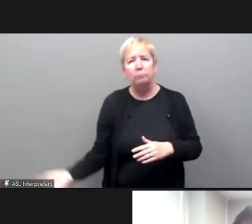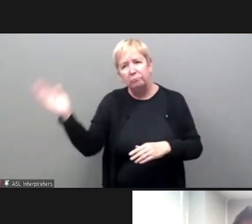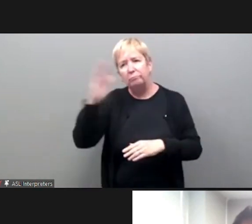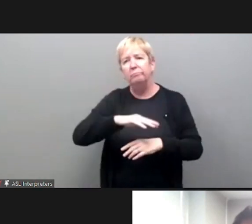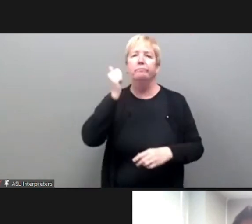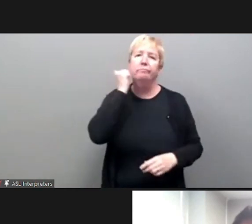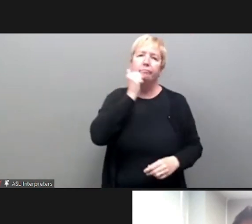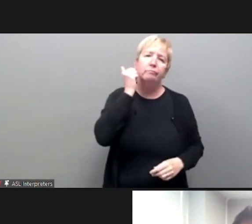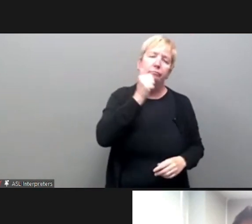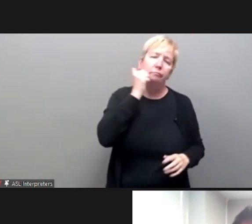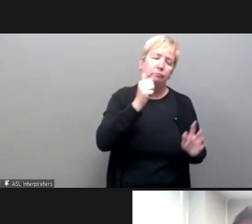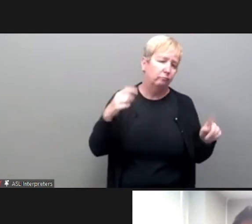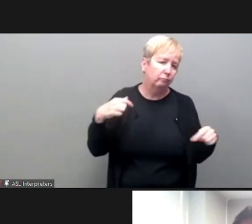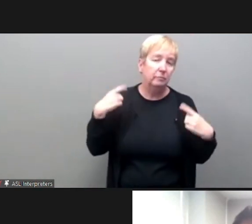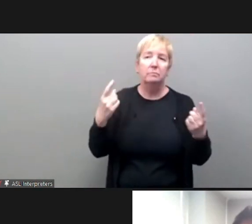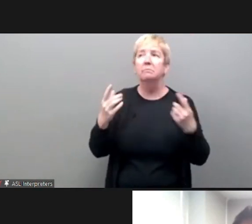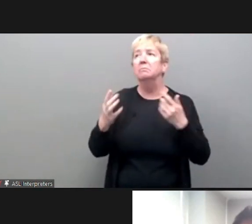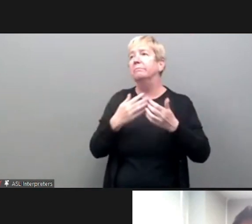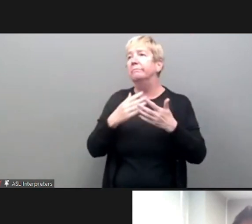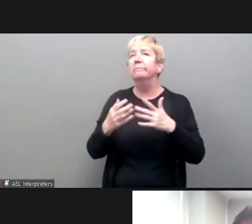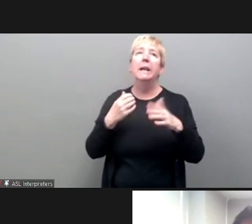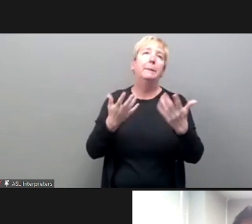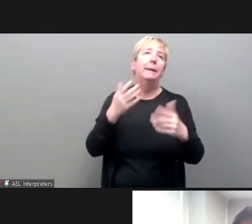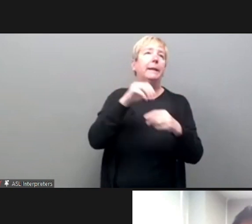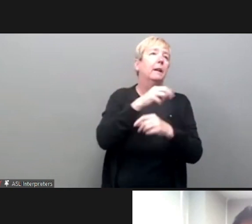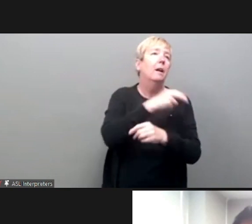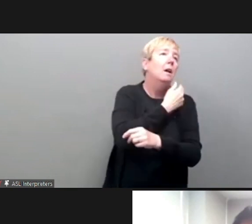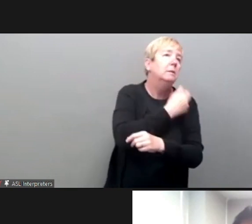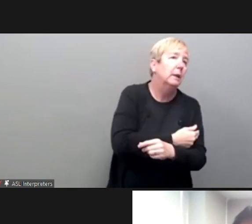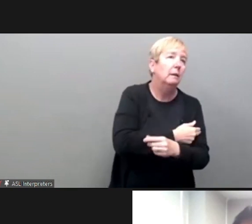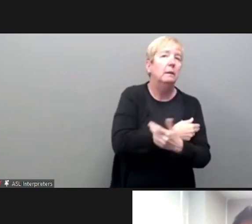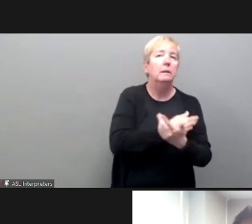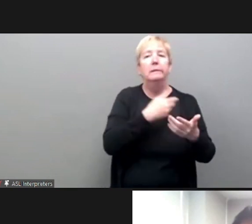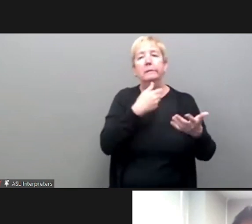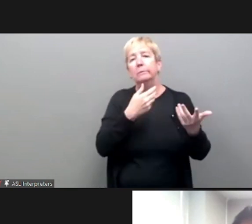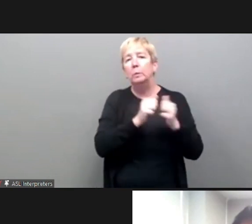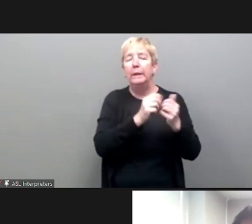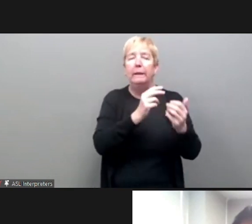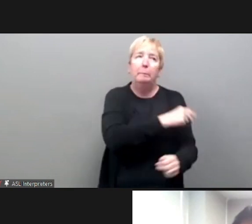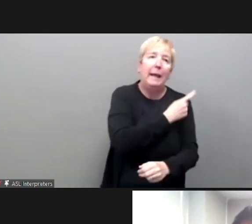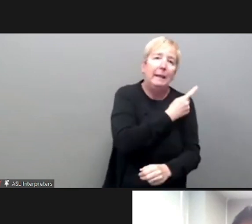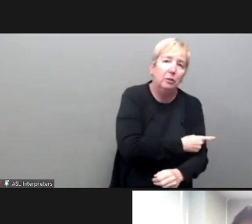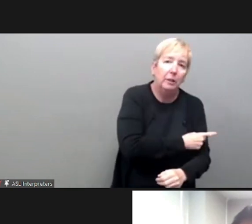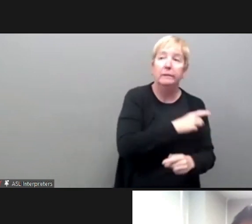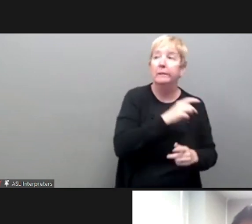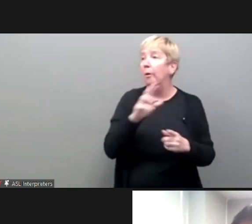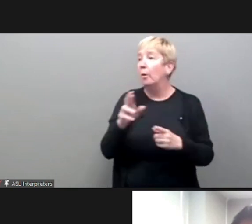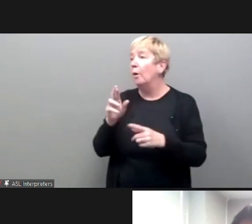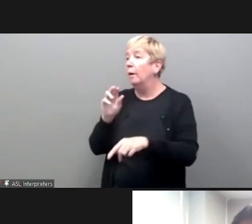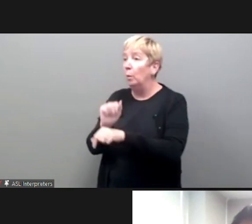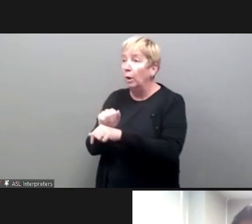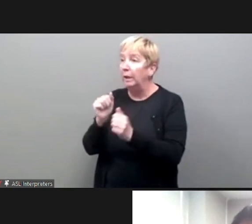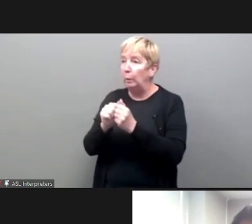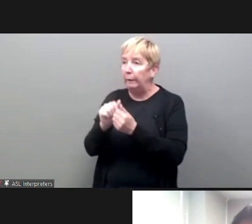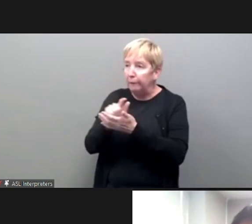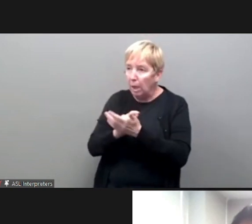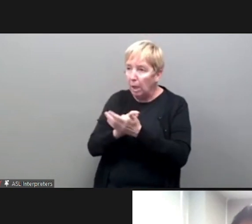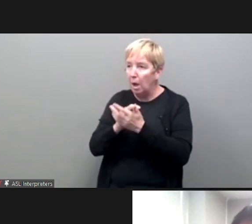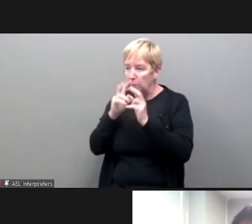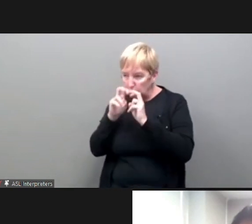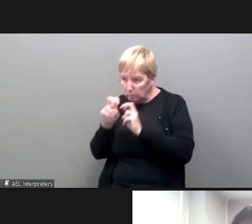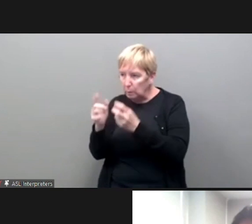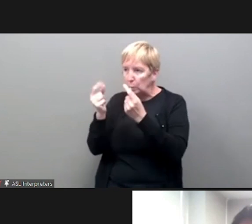a bedside in a hospital or figuring out the legal implications of what we do